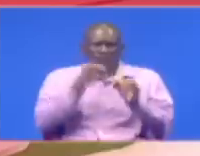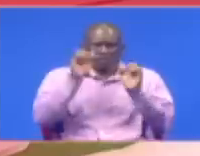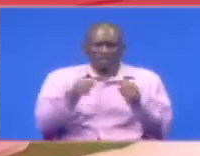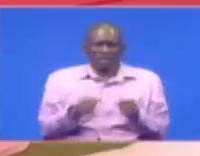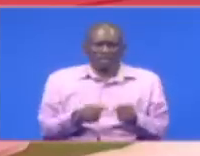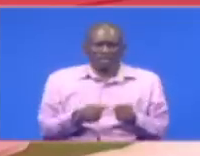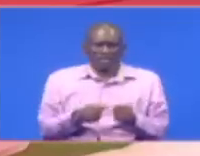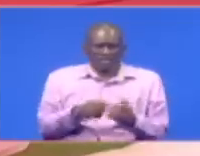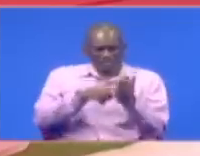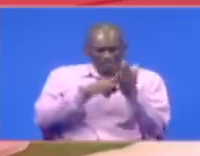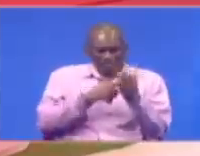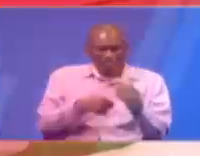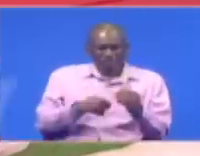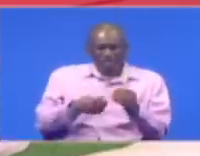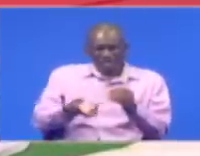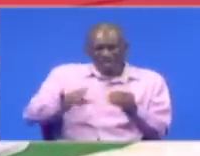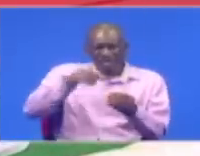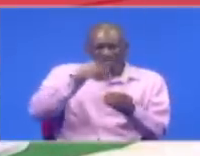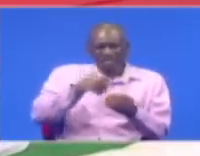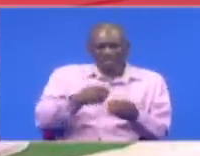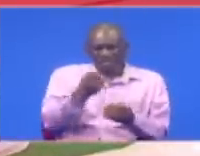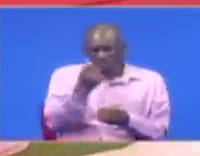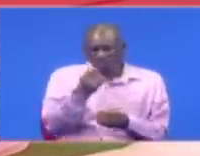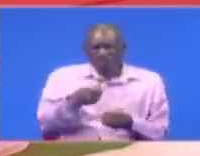digress a little, we remember